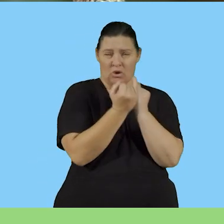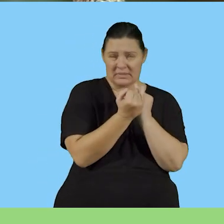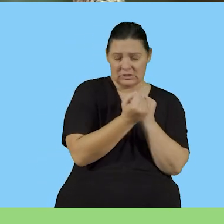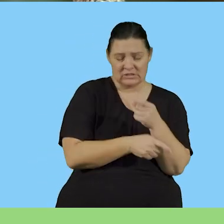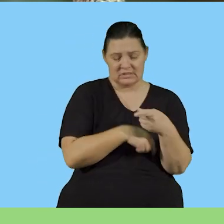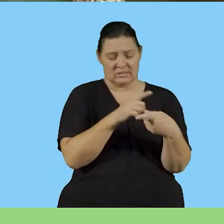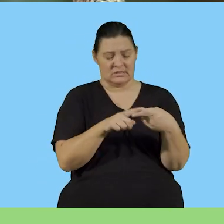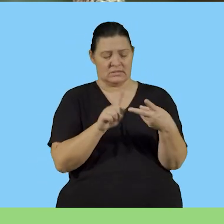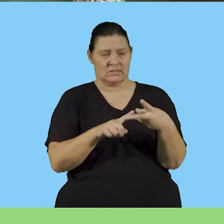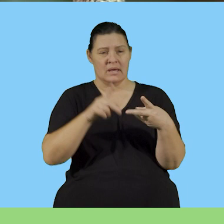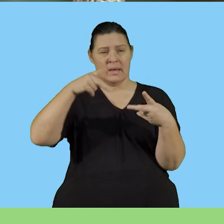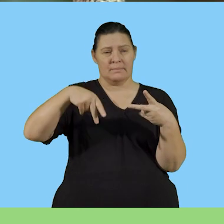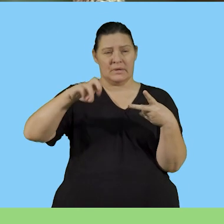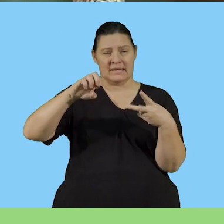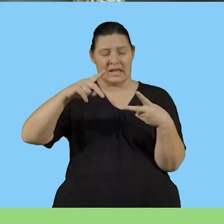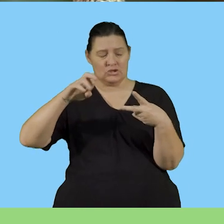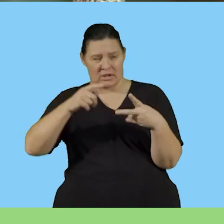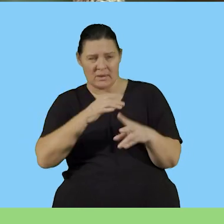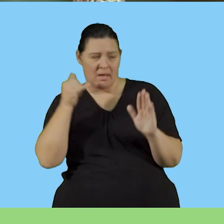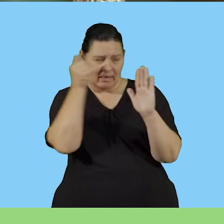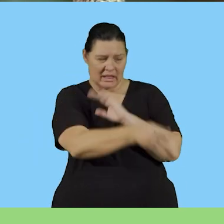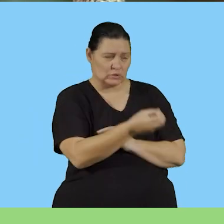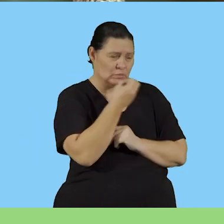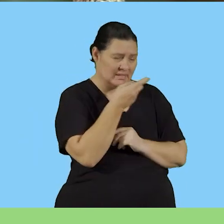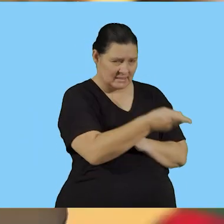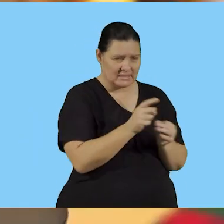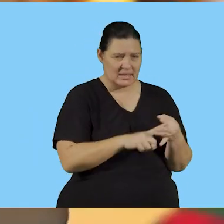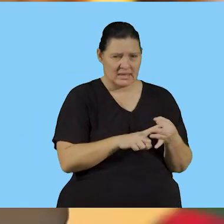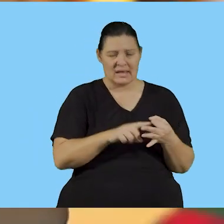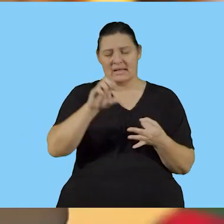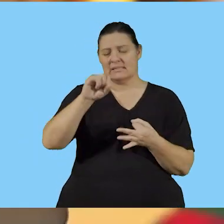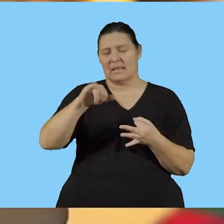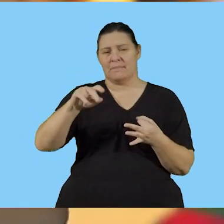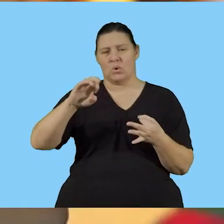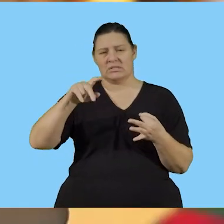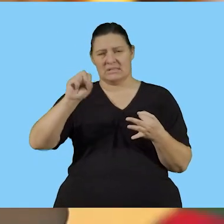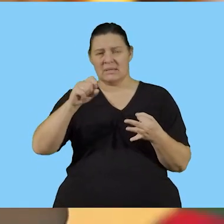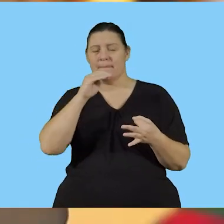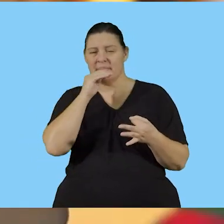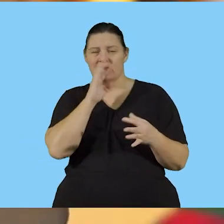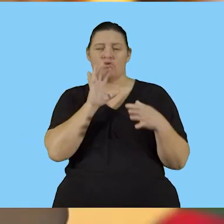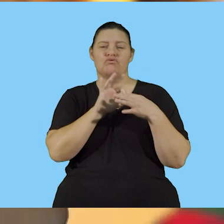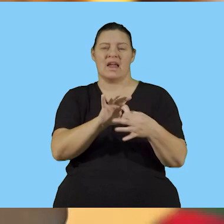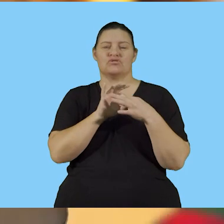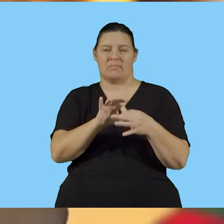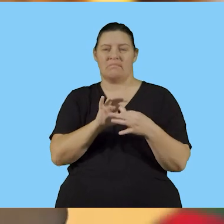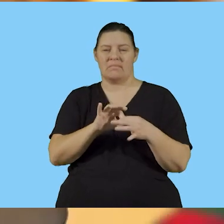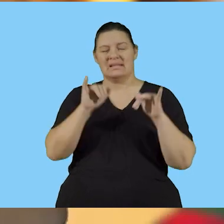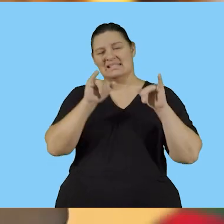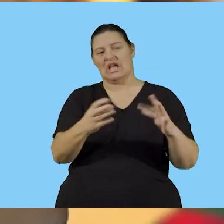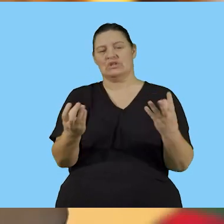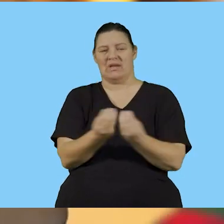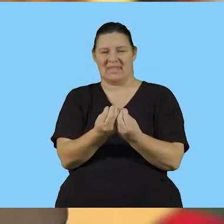We have competition, predation, which is killing to eat, and symbiosis, which is the relationship or